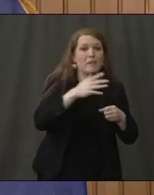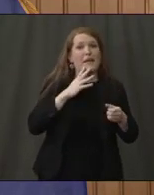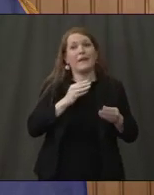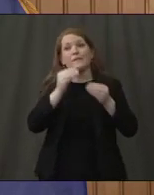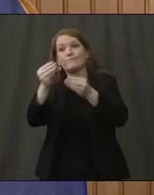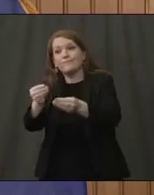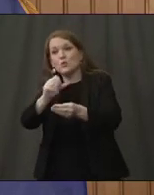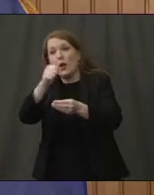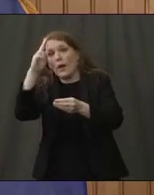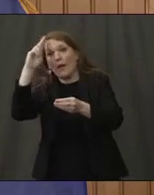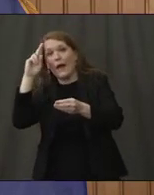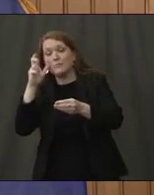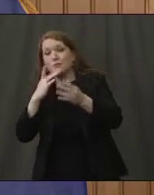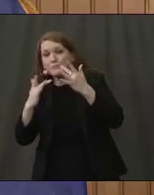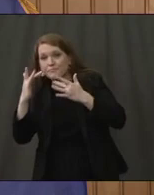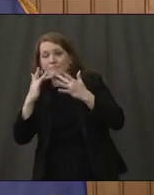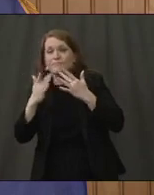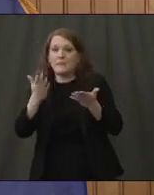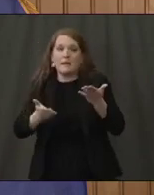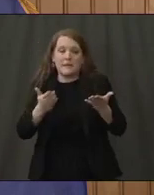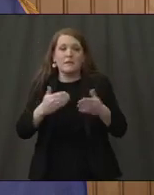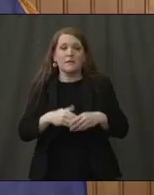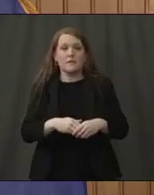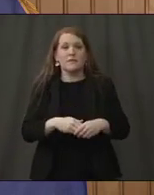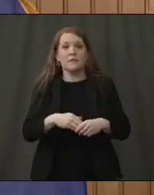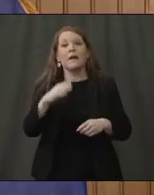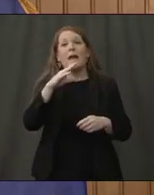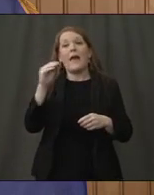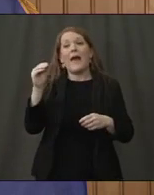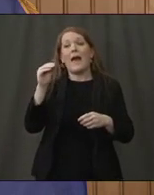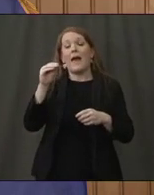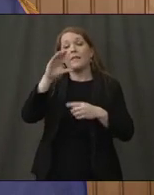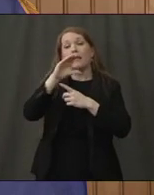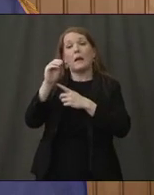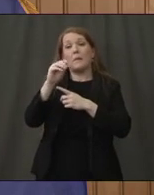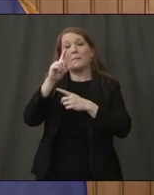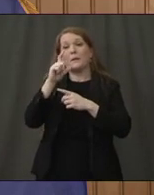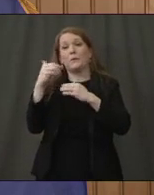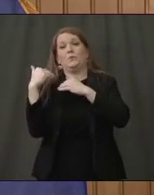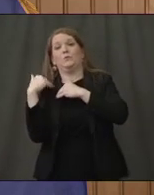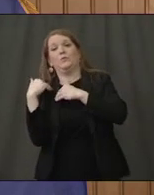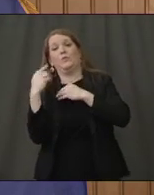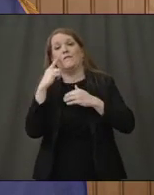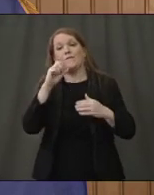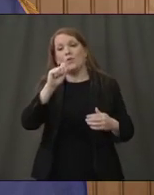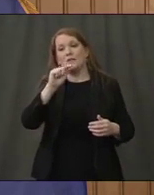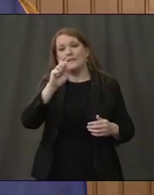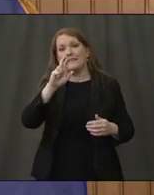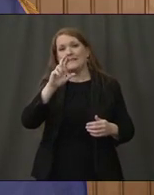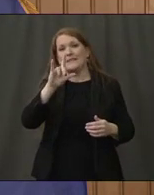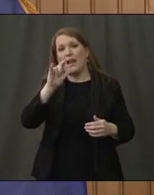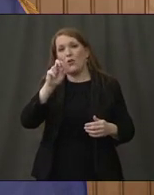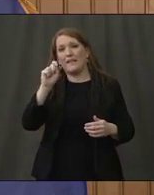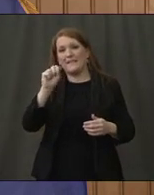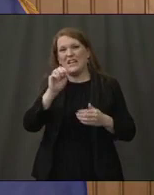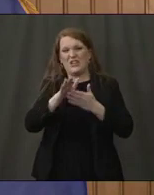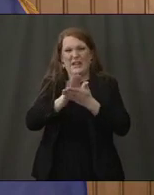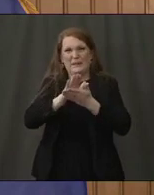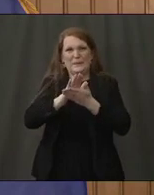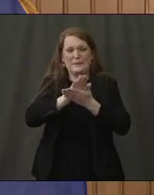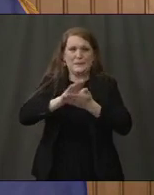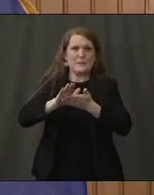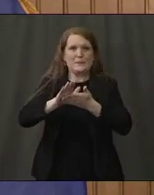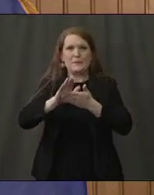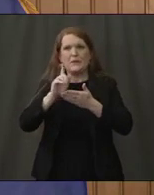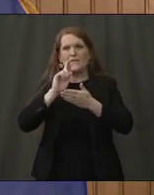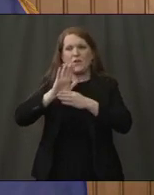with the senior executives from the company that has the sterilization process and equipment for the PPE.